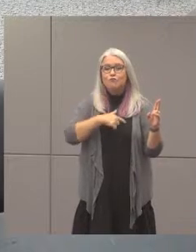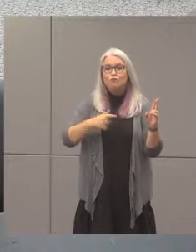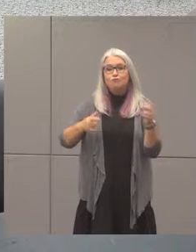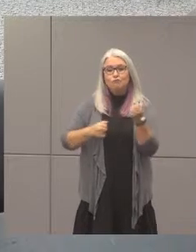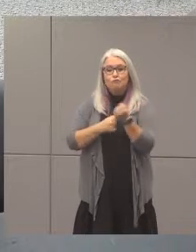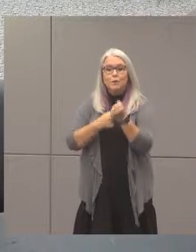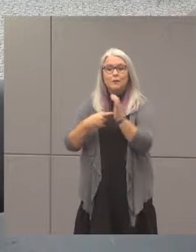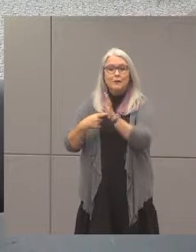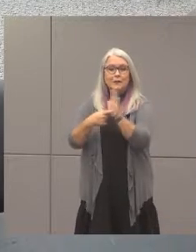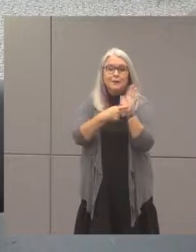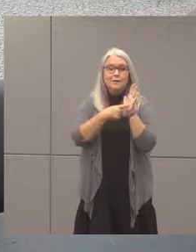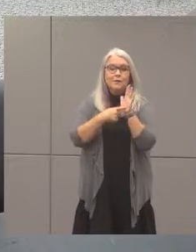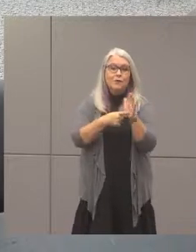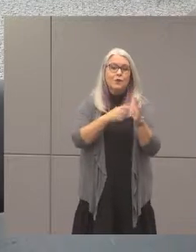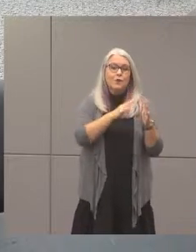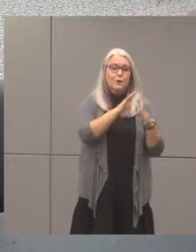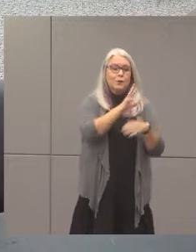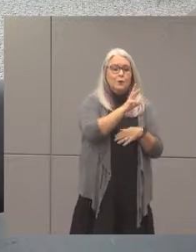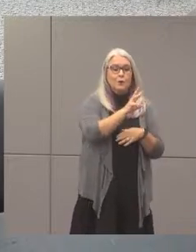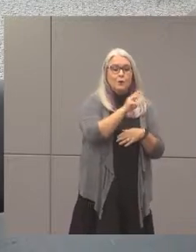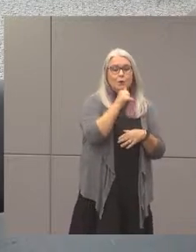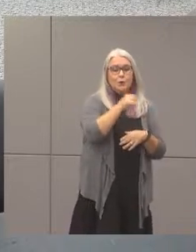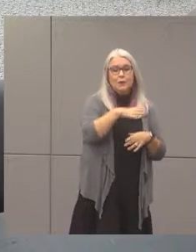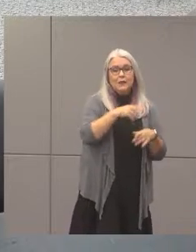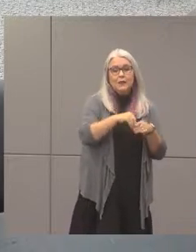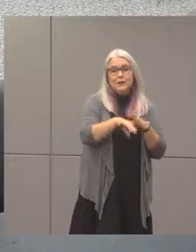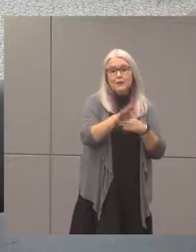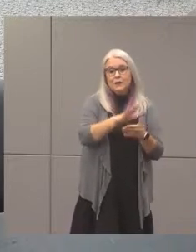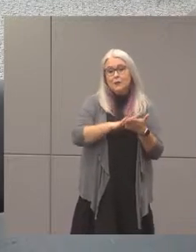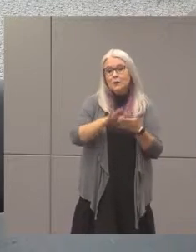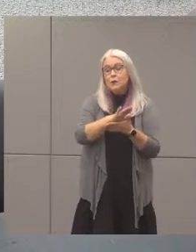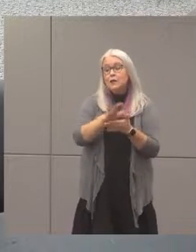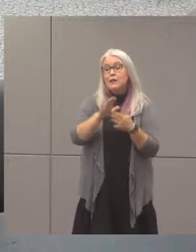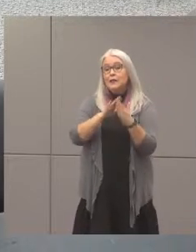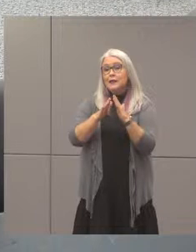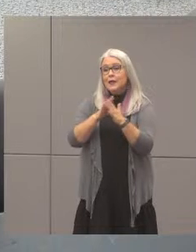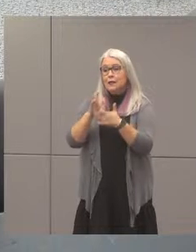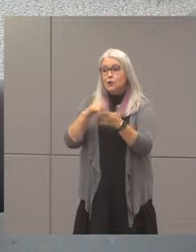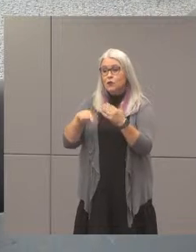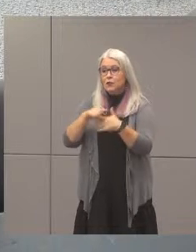Association for Women in Community Colleges as the MCC chapter's treasurer.